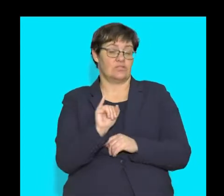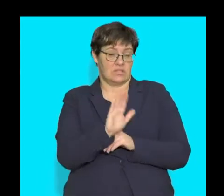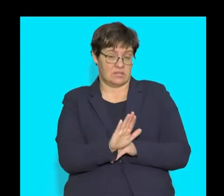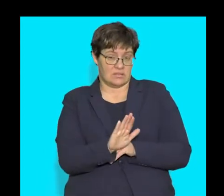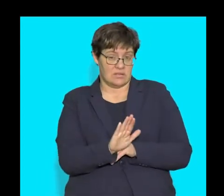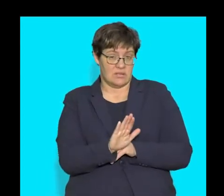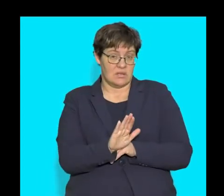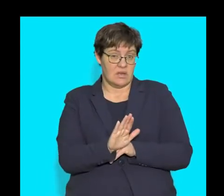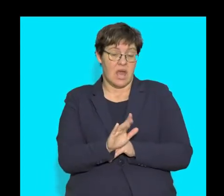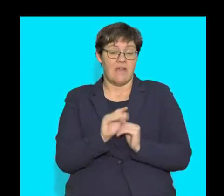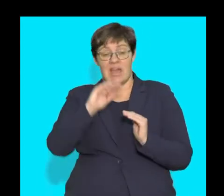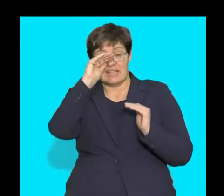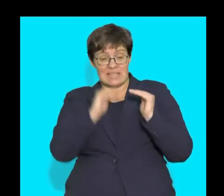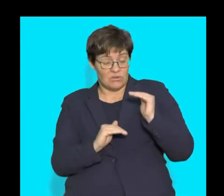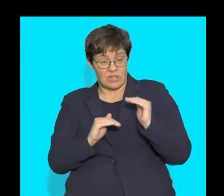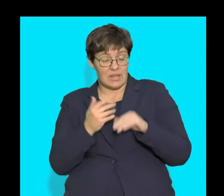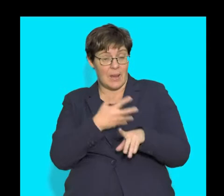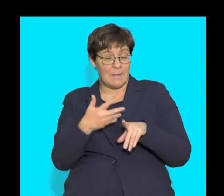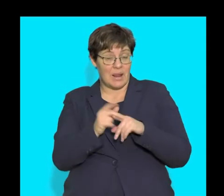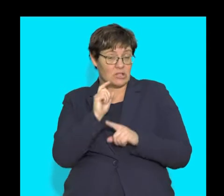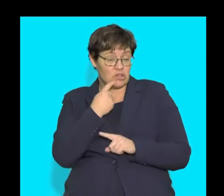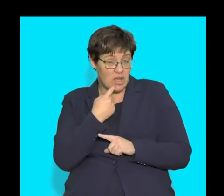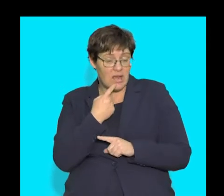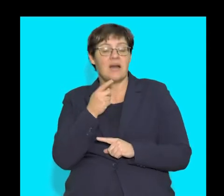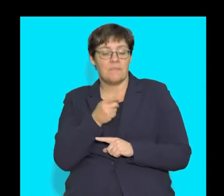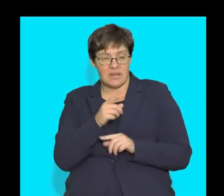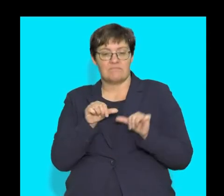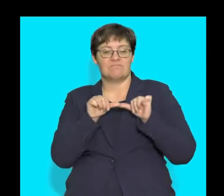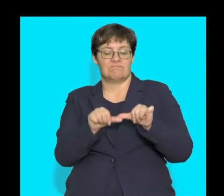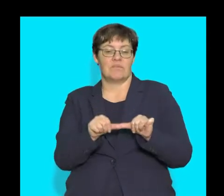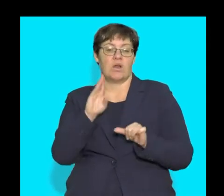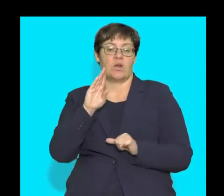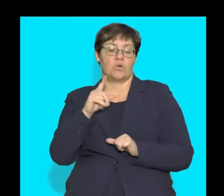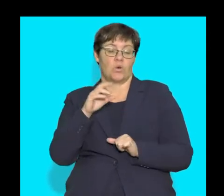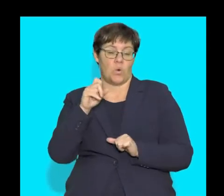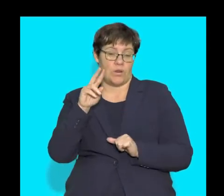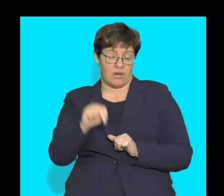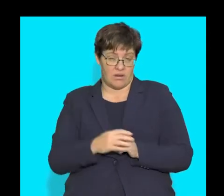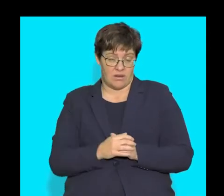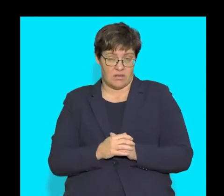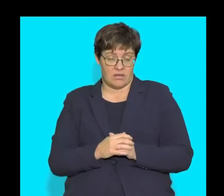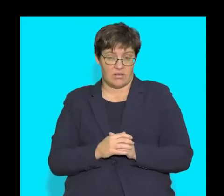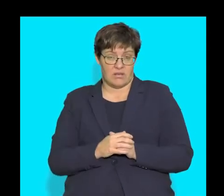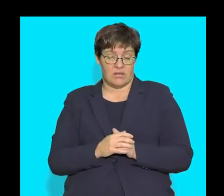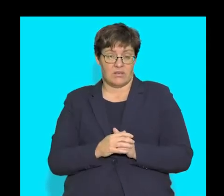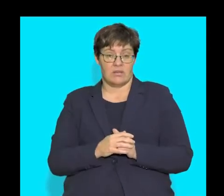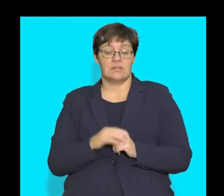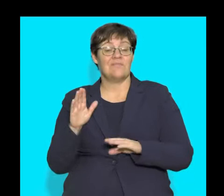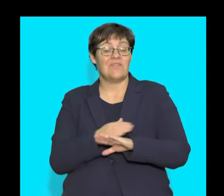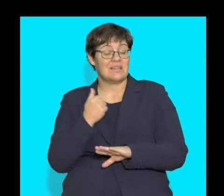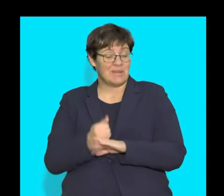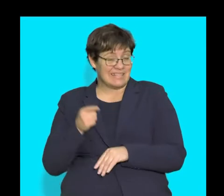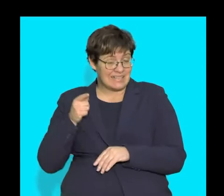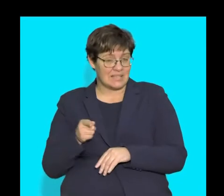is maintained by insulin, and when there is a decrease in the blood sugar level, that is maintained by glucagon. So